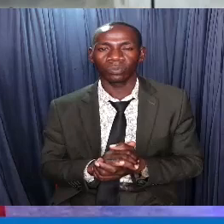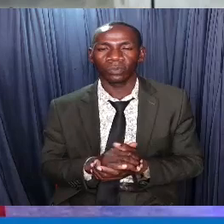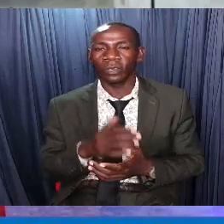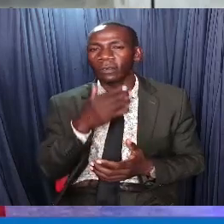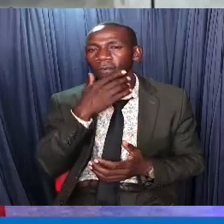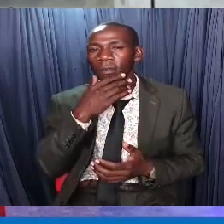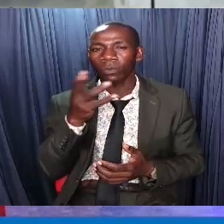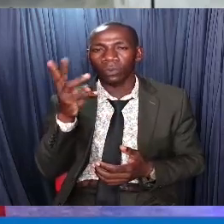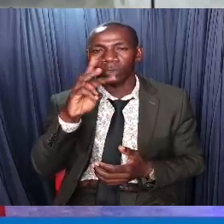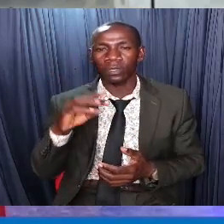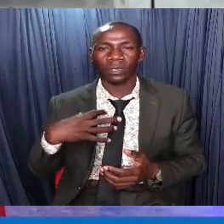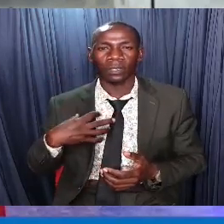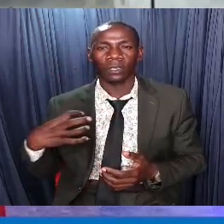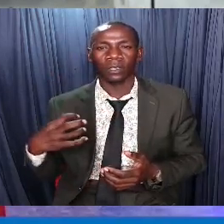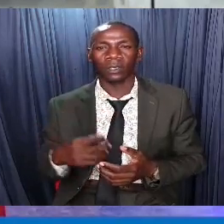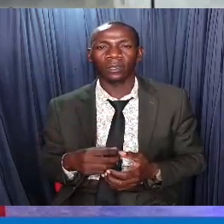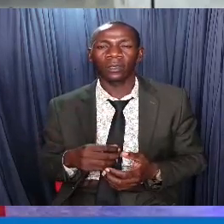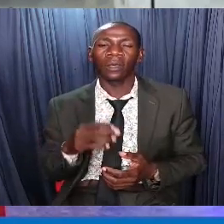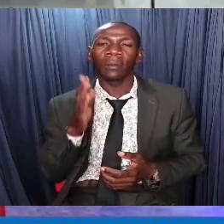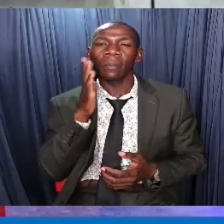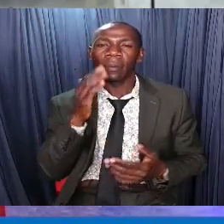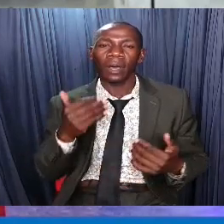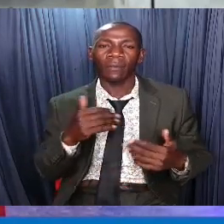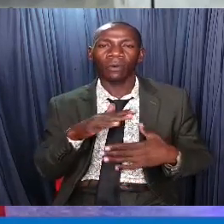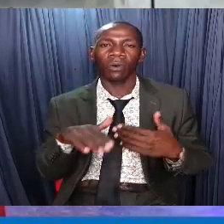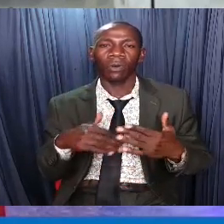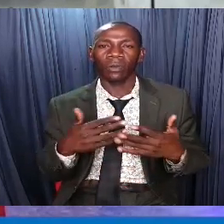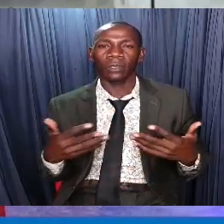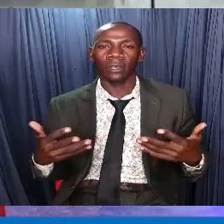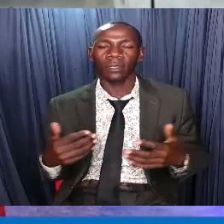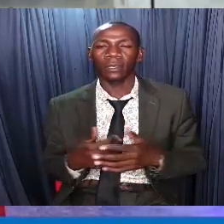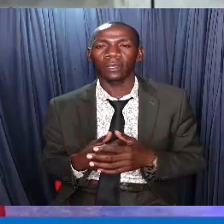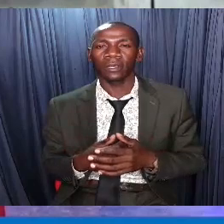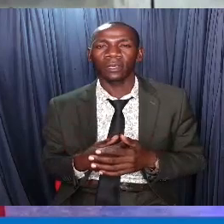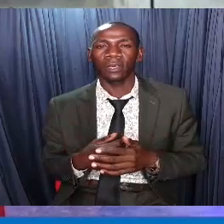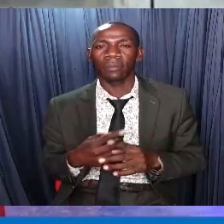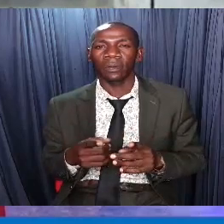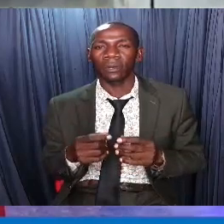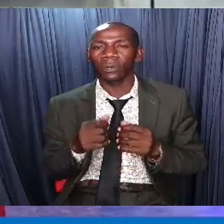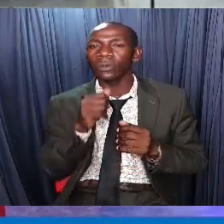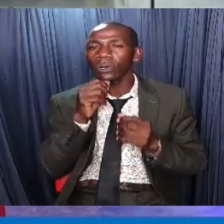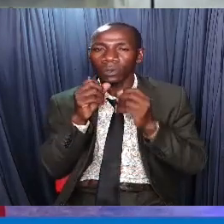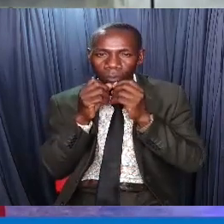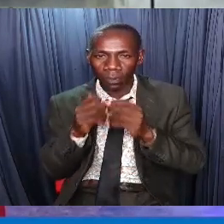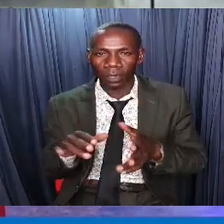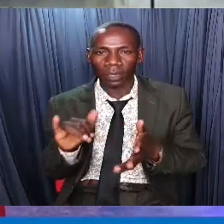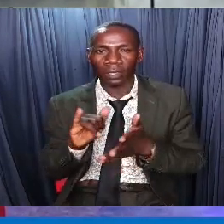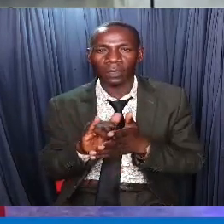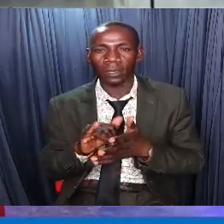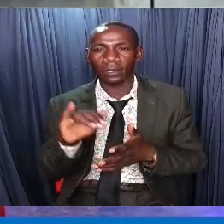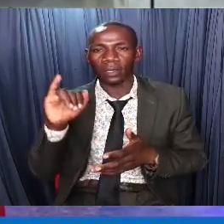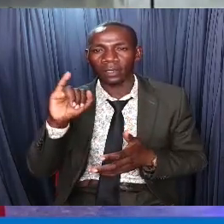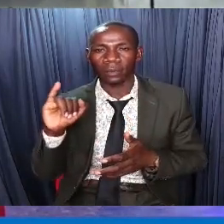ni tajiri. The father is rich. Mama ana vyote. The mother had everything. Lakini hakubarikiwa tayari huyu. But Esau was not